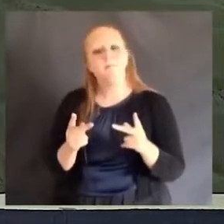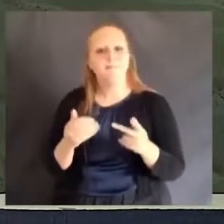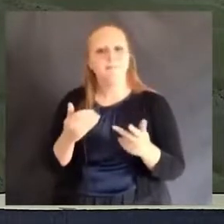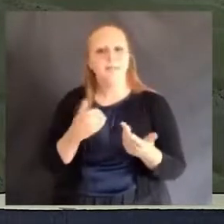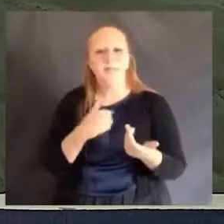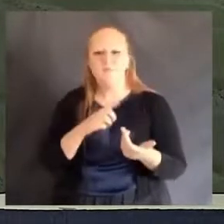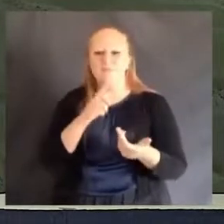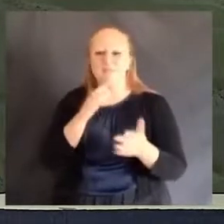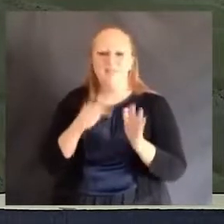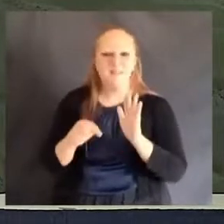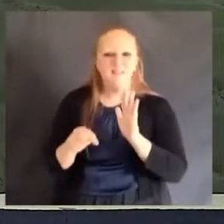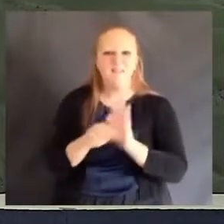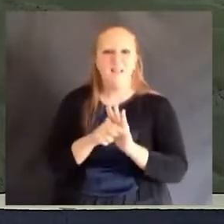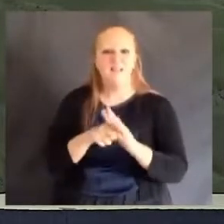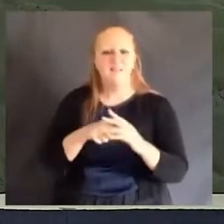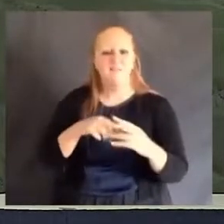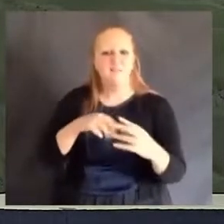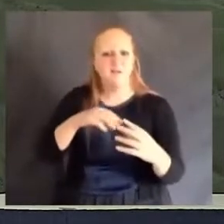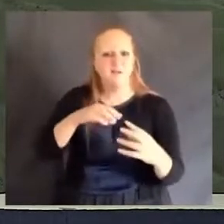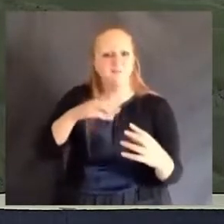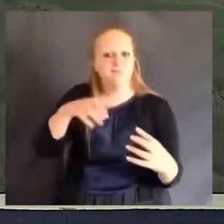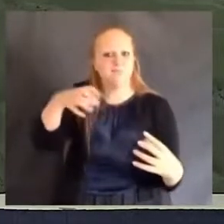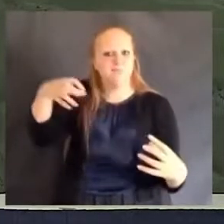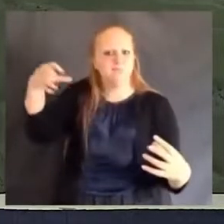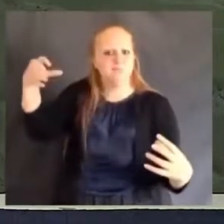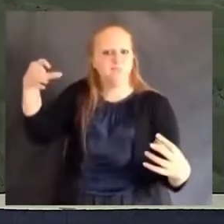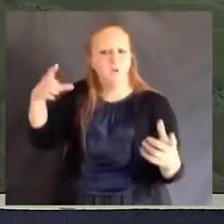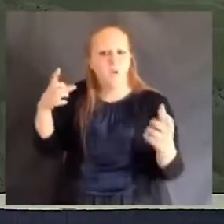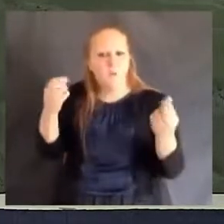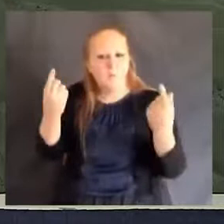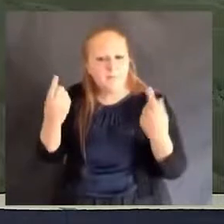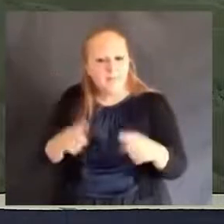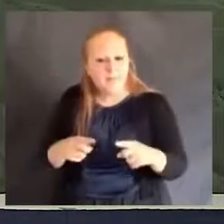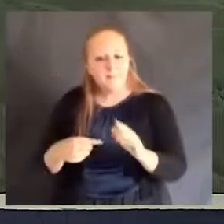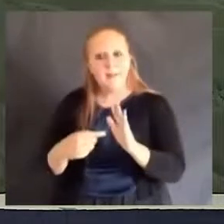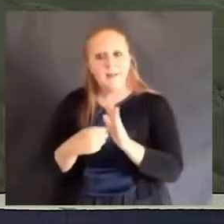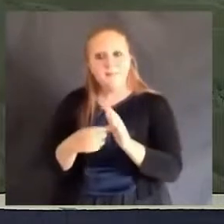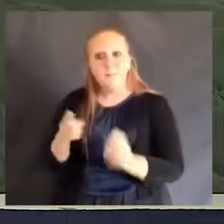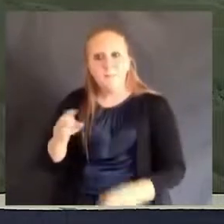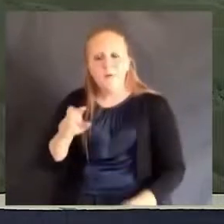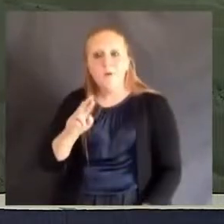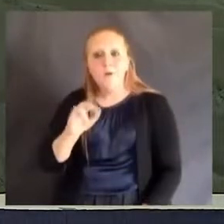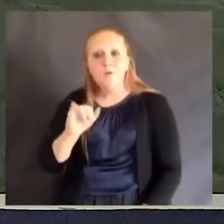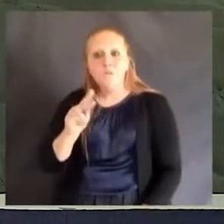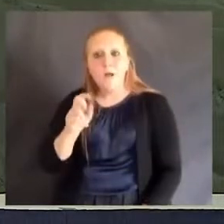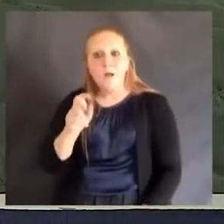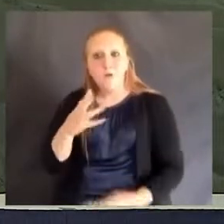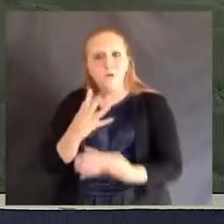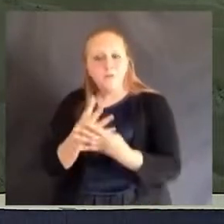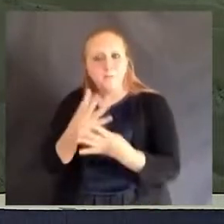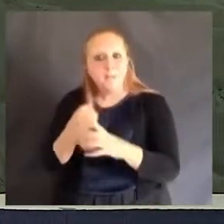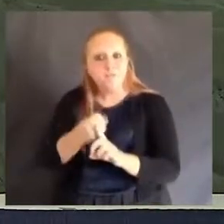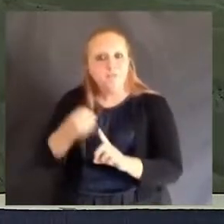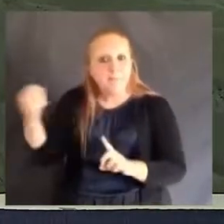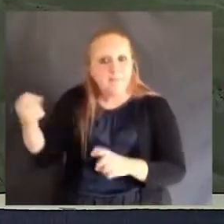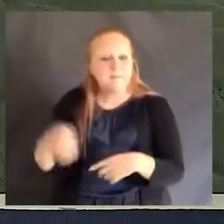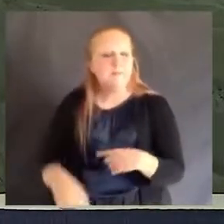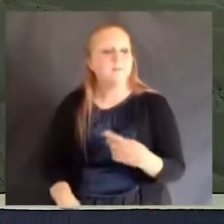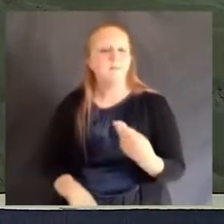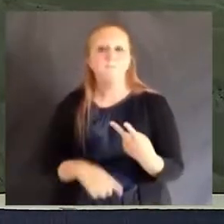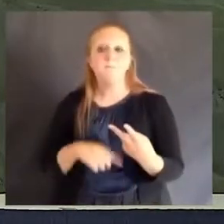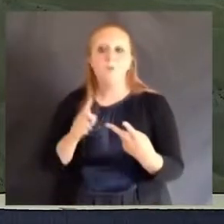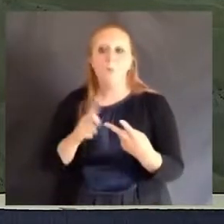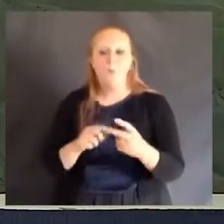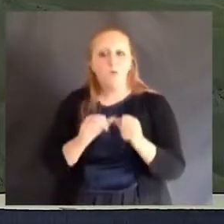negative synergy that is going on, right? You have the Riker releases. You have the ongoing relationship